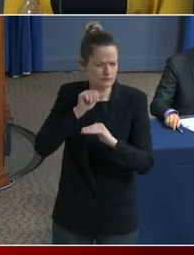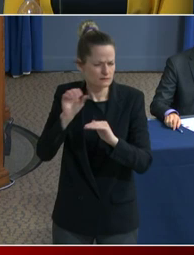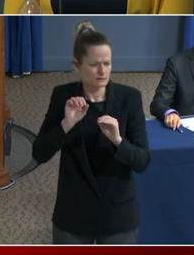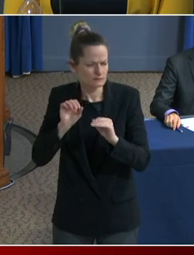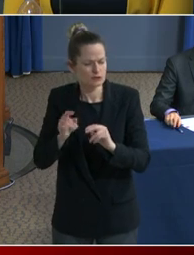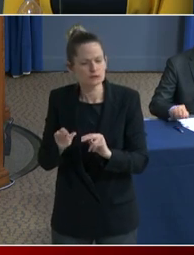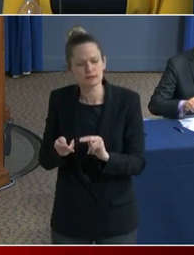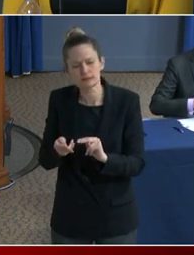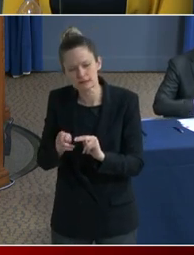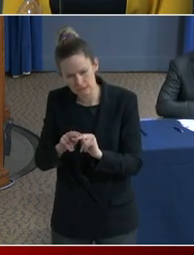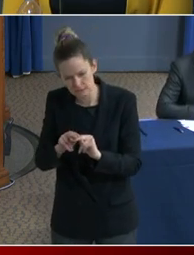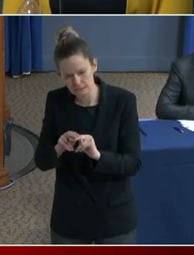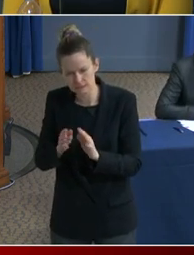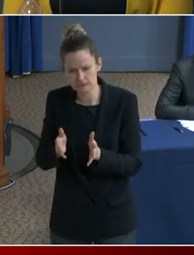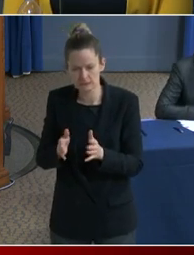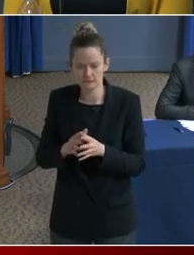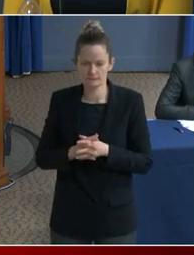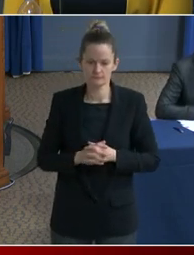Sam?